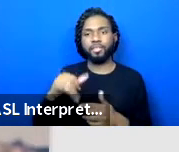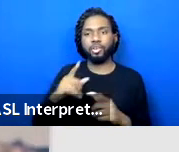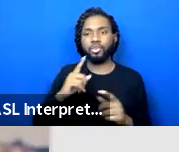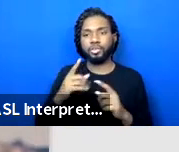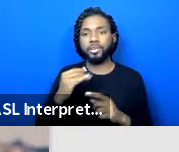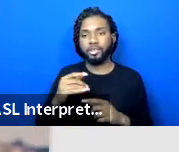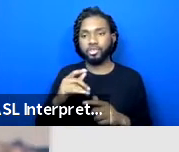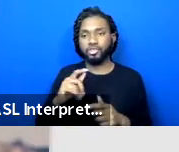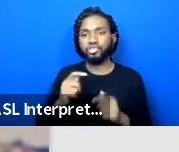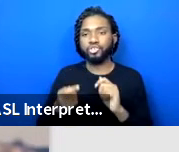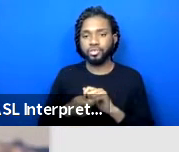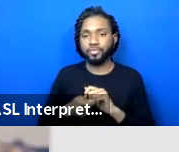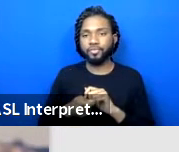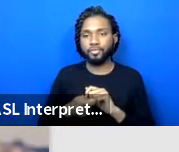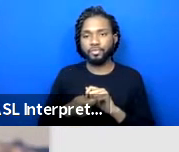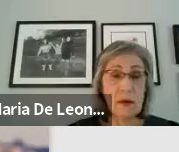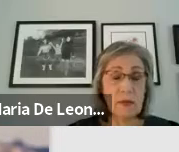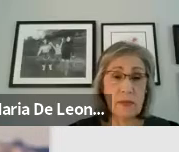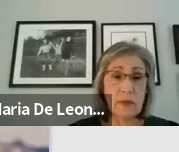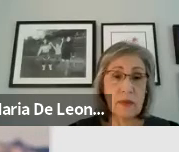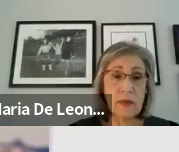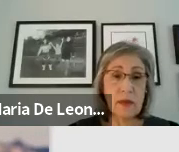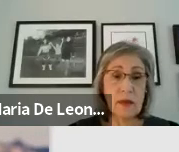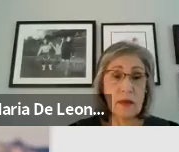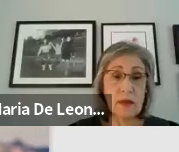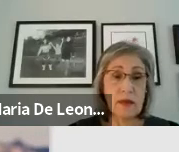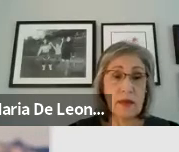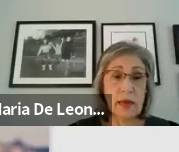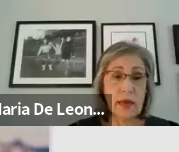to shift the thinking